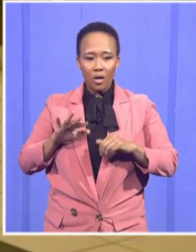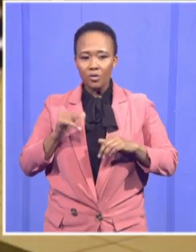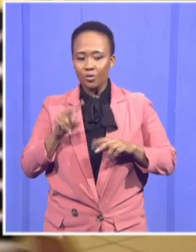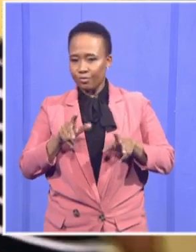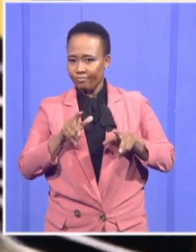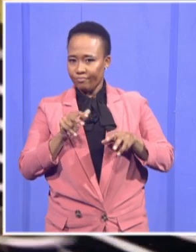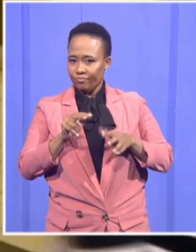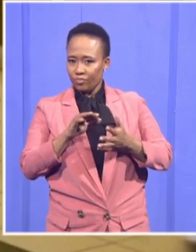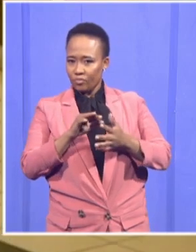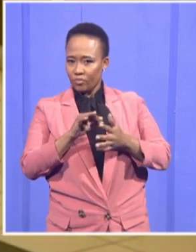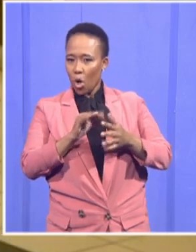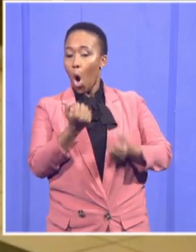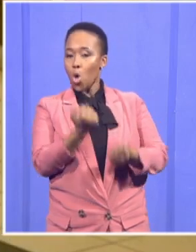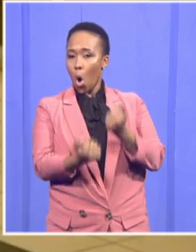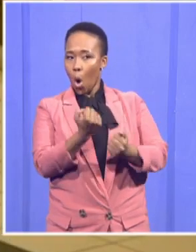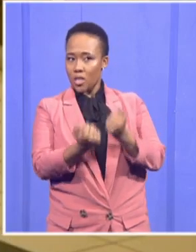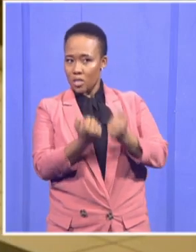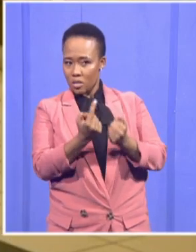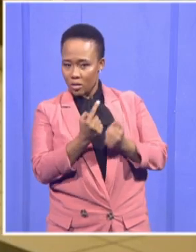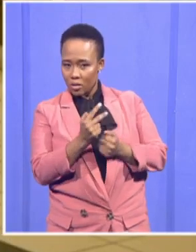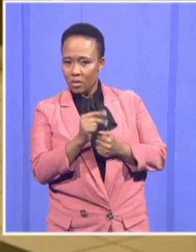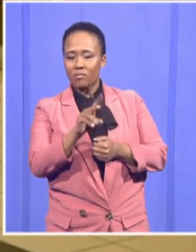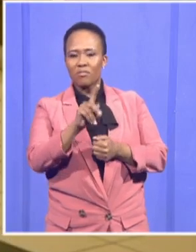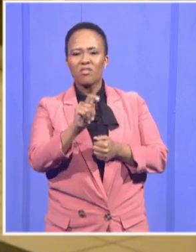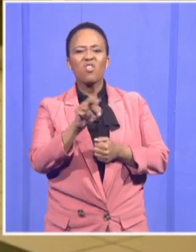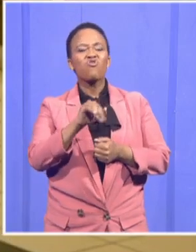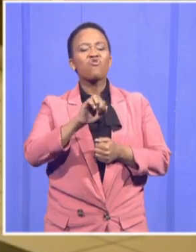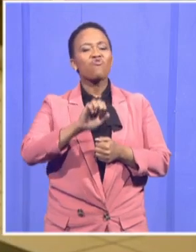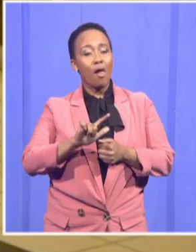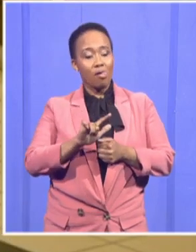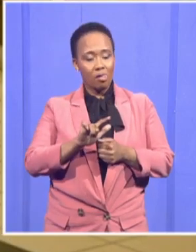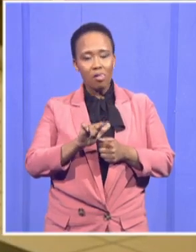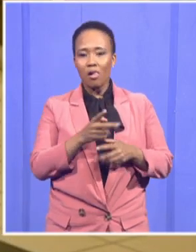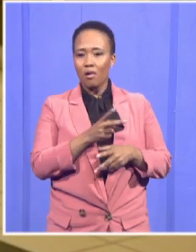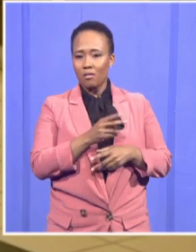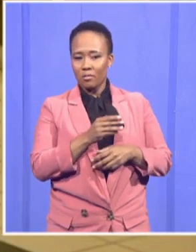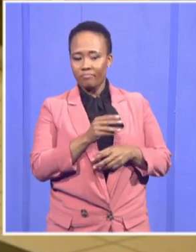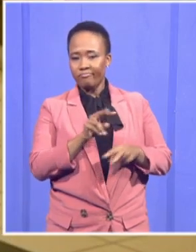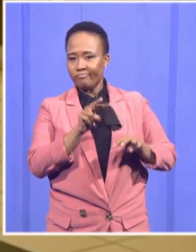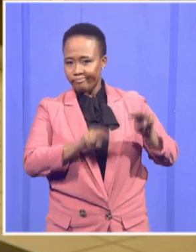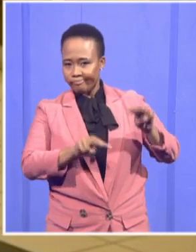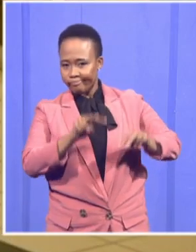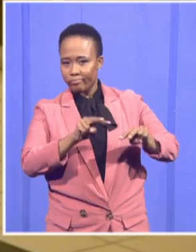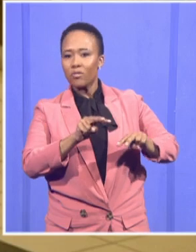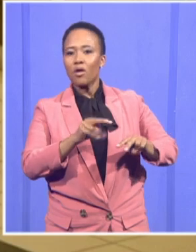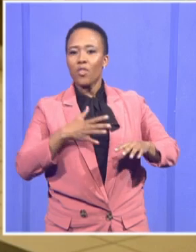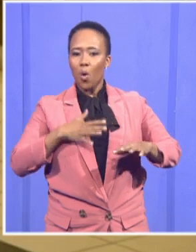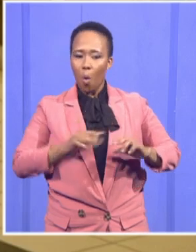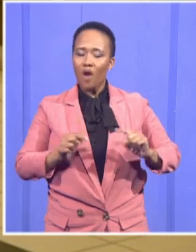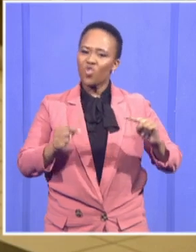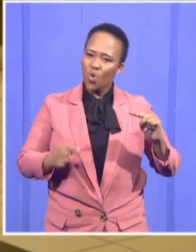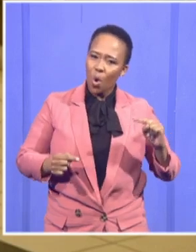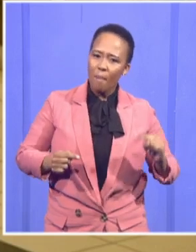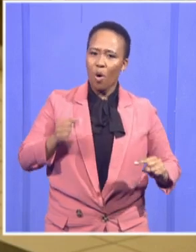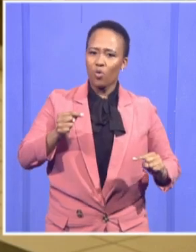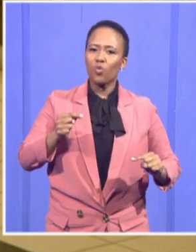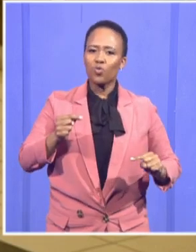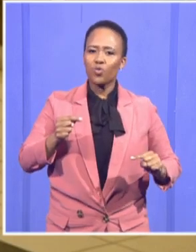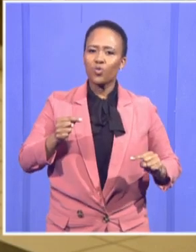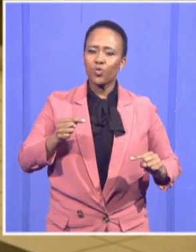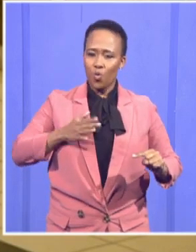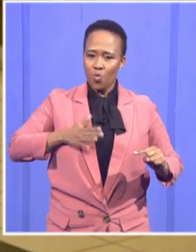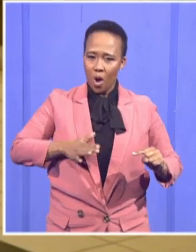in the country, in Mozambique. But his lawyer saying that they're going to oppose that. They feel that he was arrested